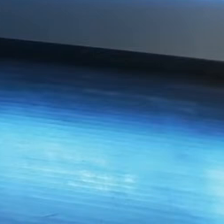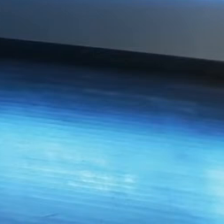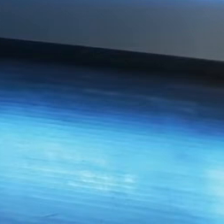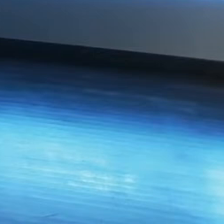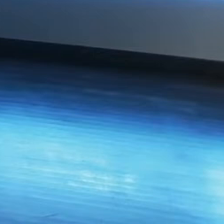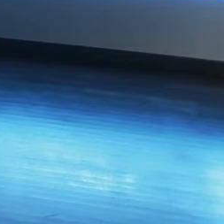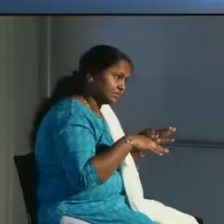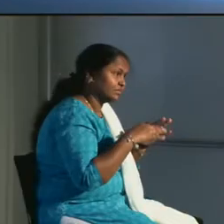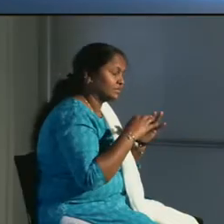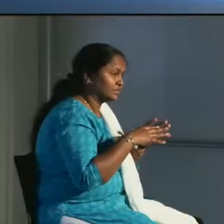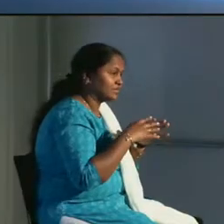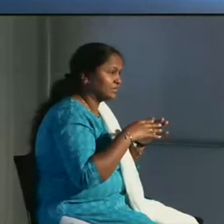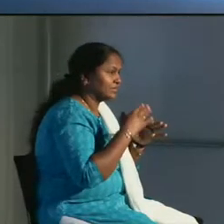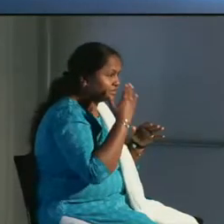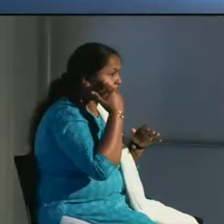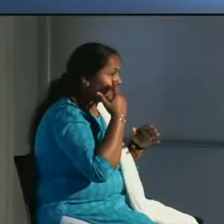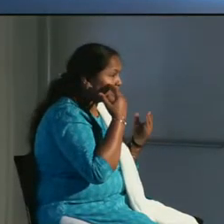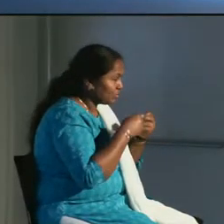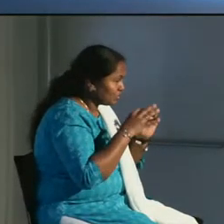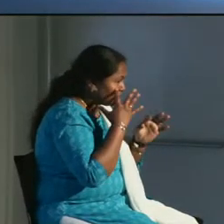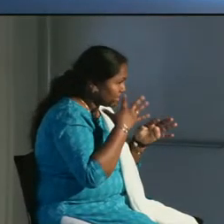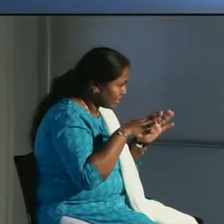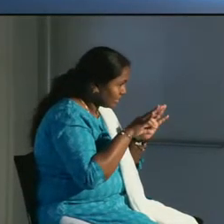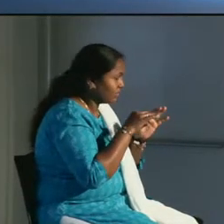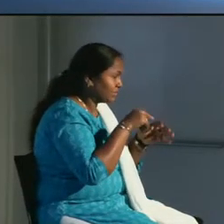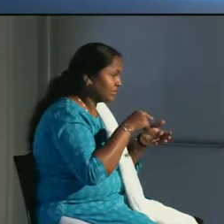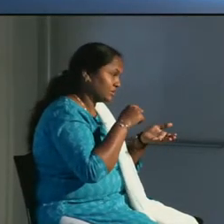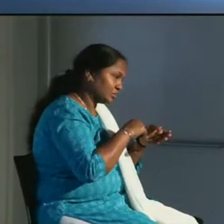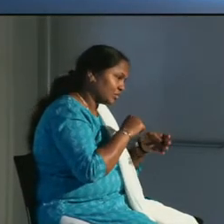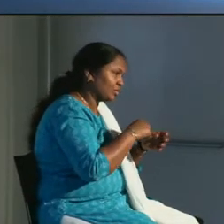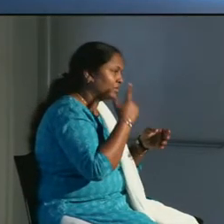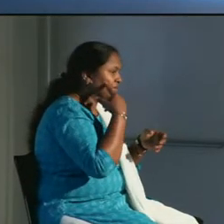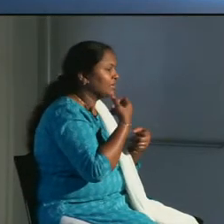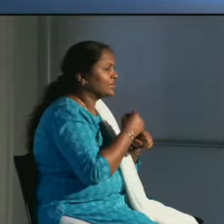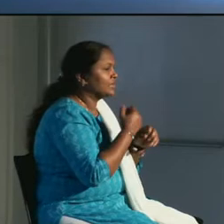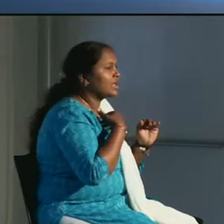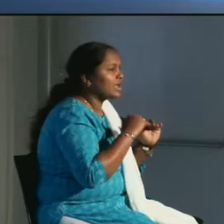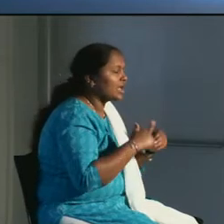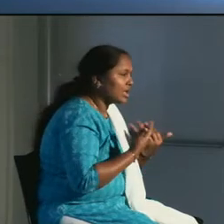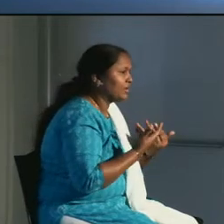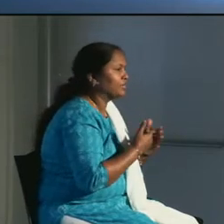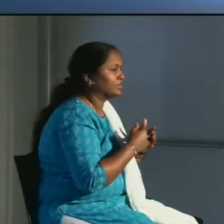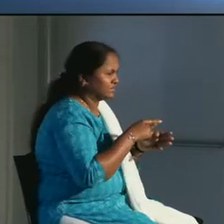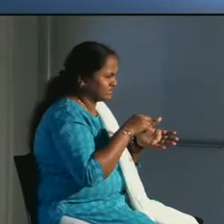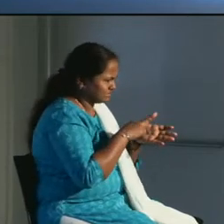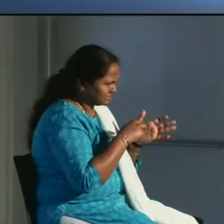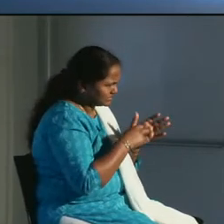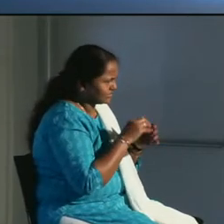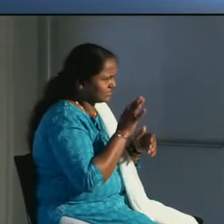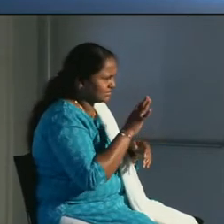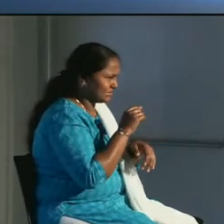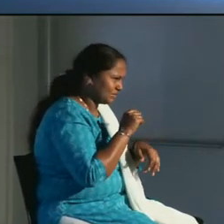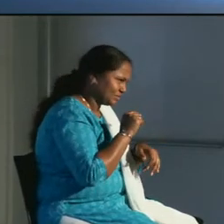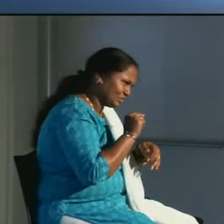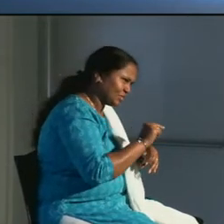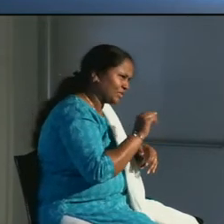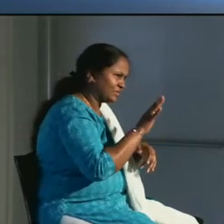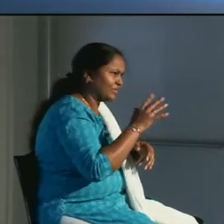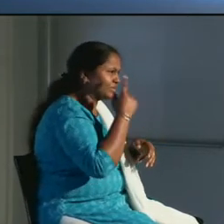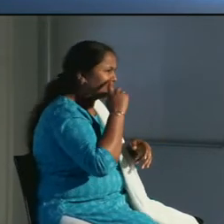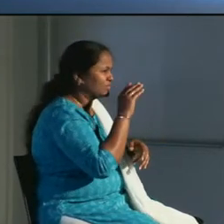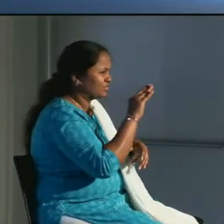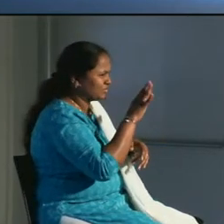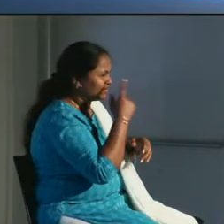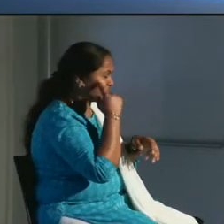really were important at that point. How was I going to paint it? This is me, 5.5, probably was